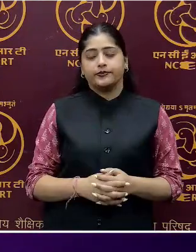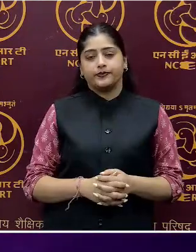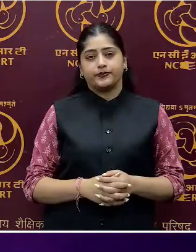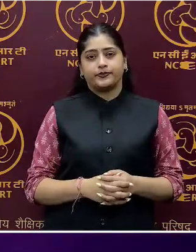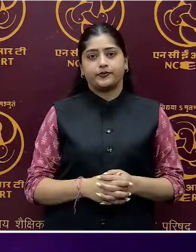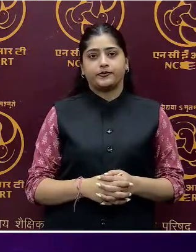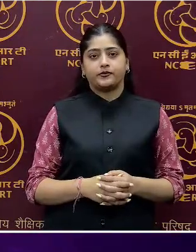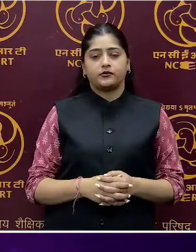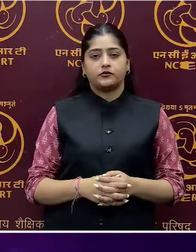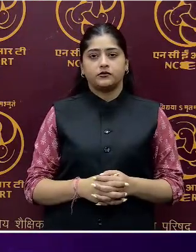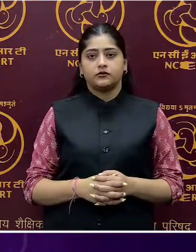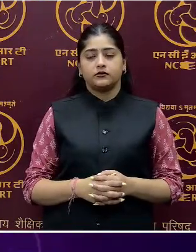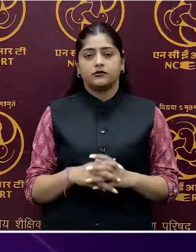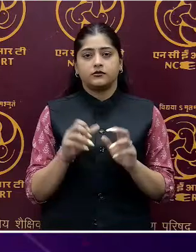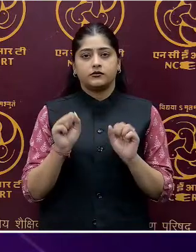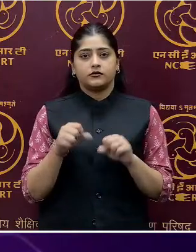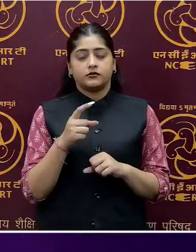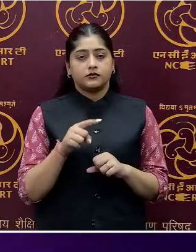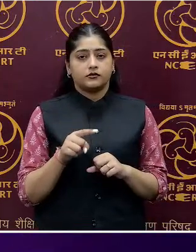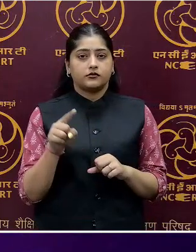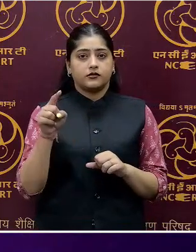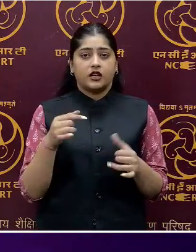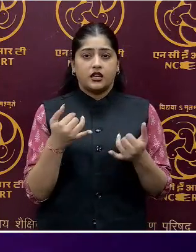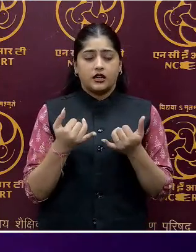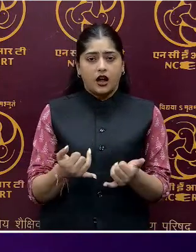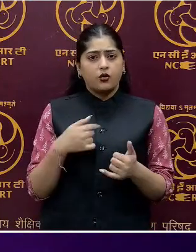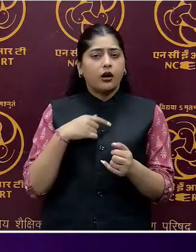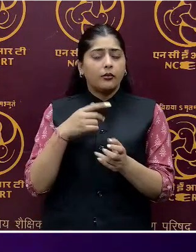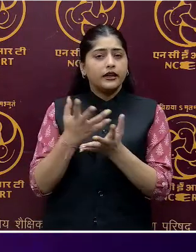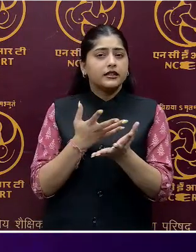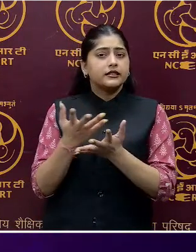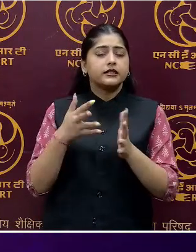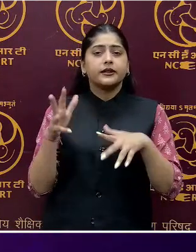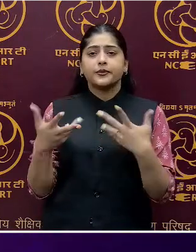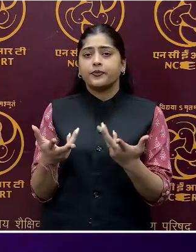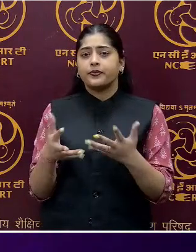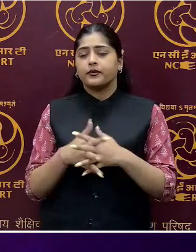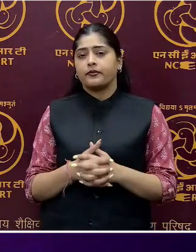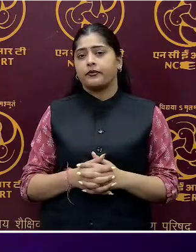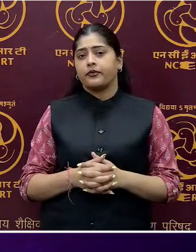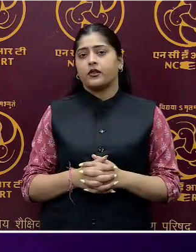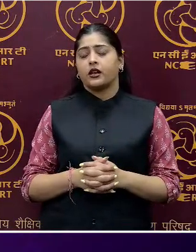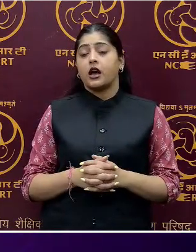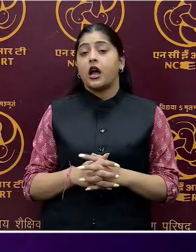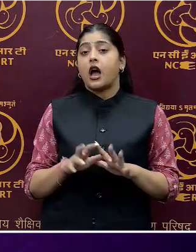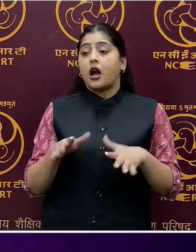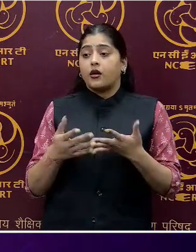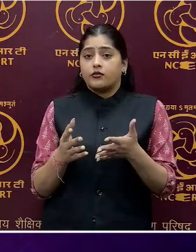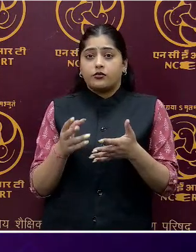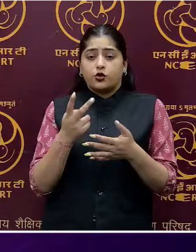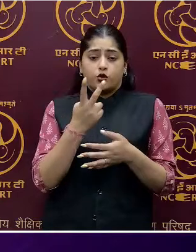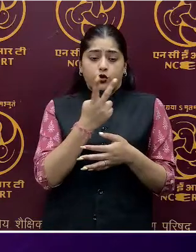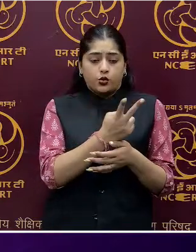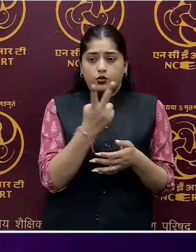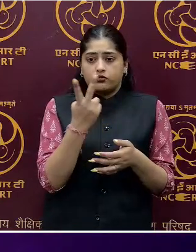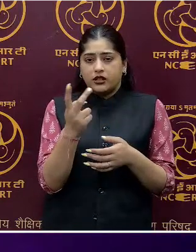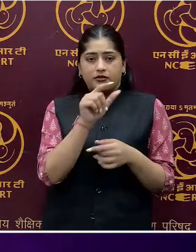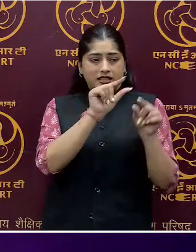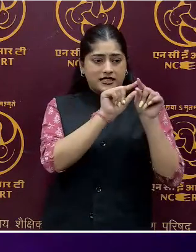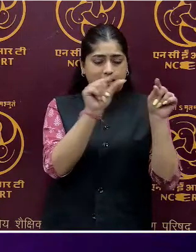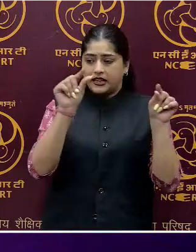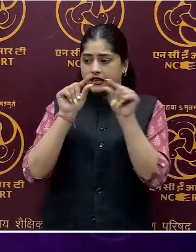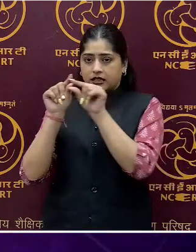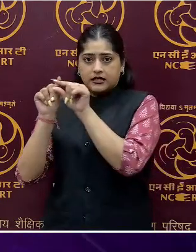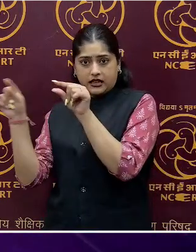Okay. Great. So now we will be discussing about how we can join 2 sentences together.